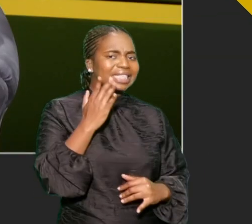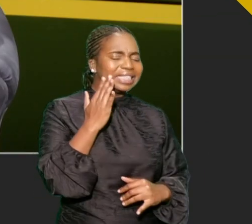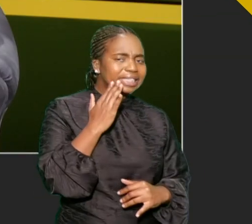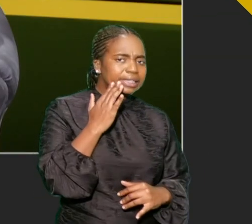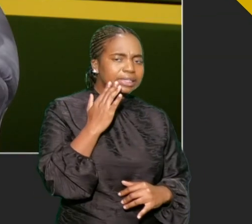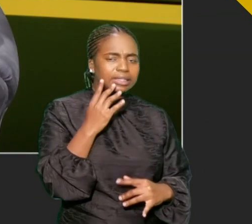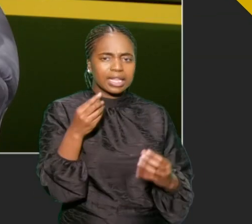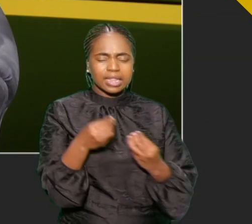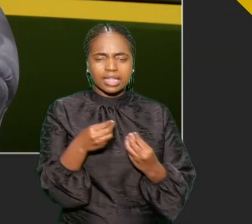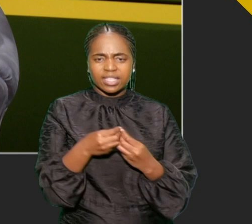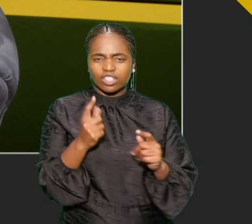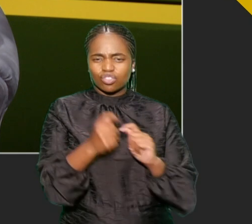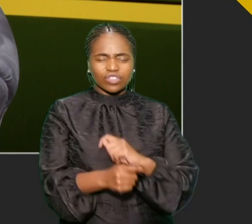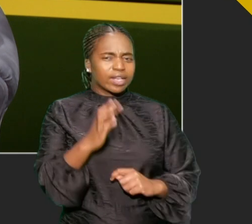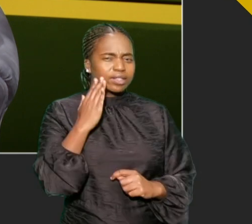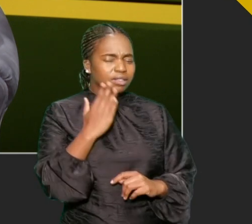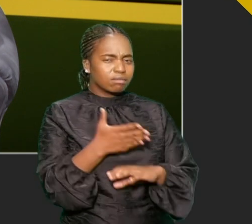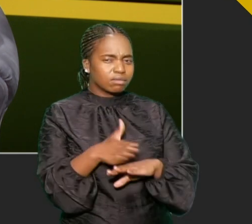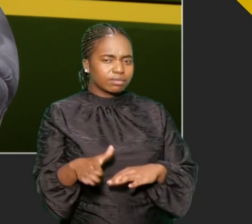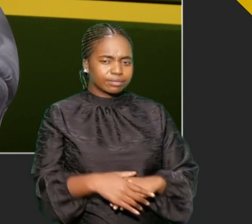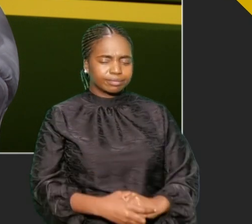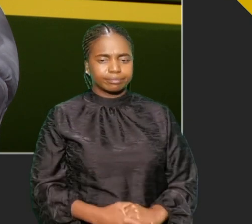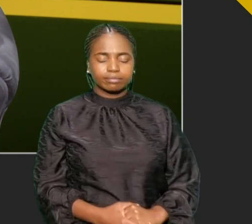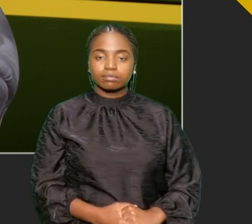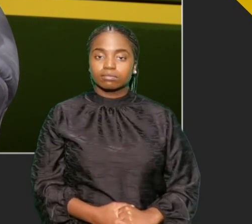bese izinto zashintsha nini?